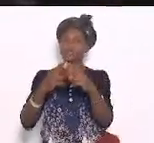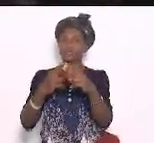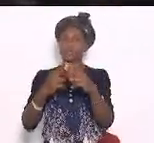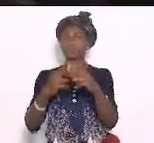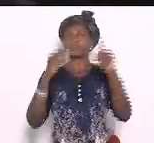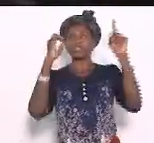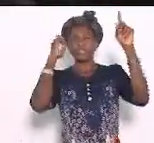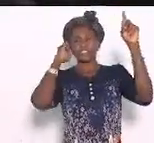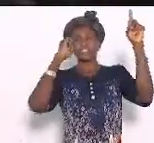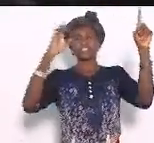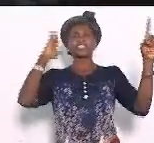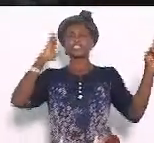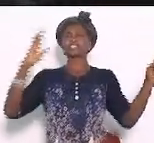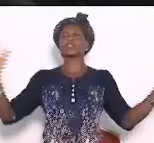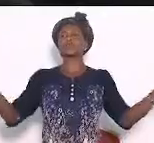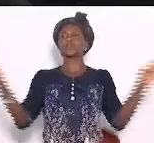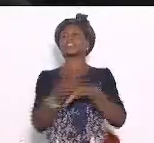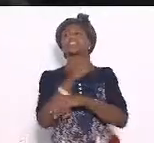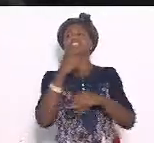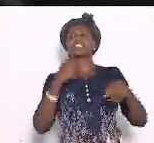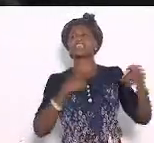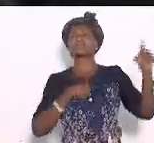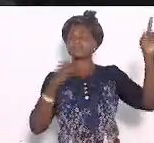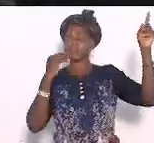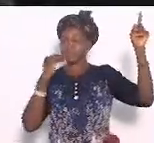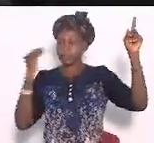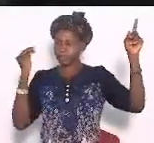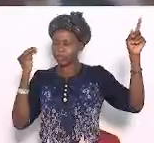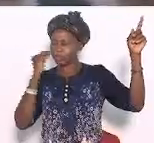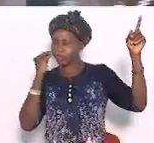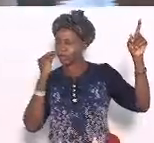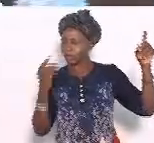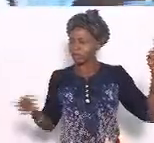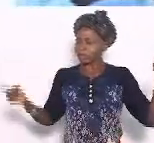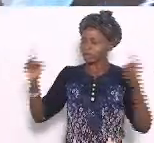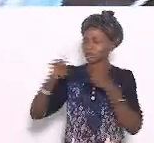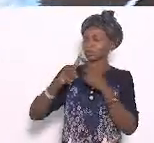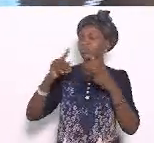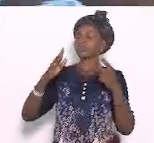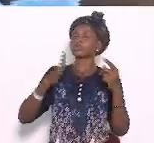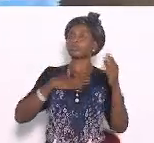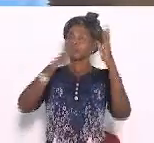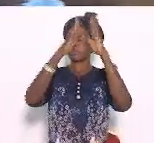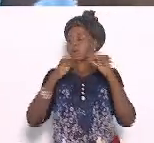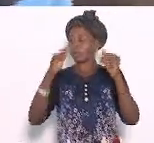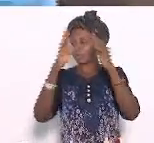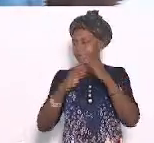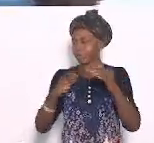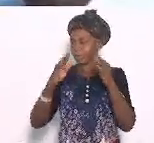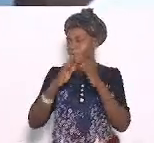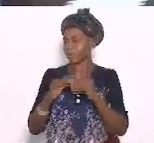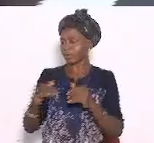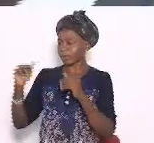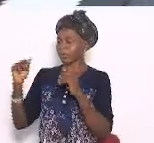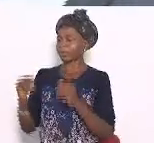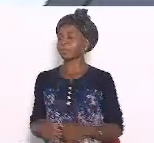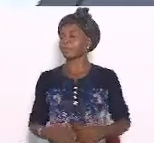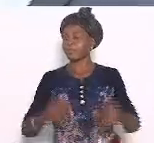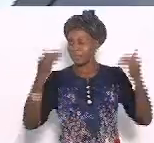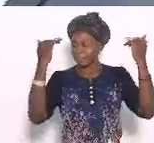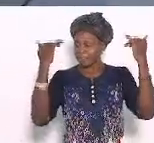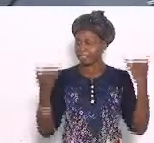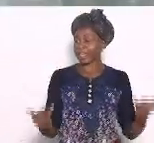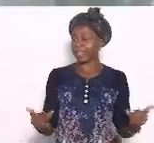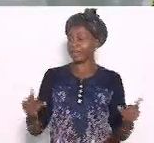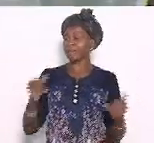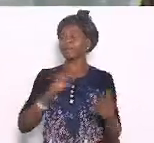he will take me home will to myion my now I